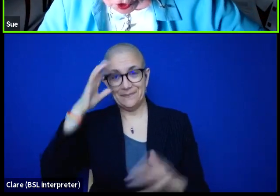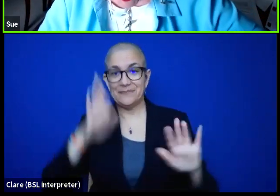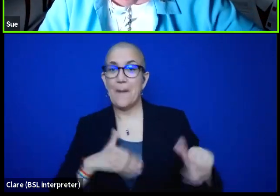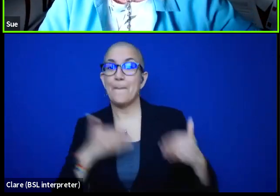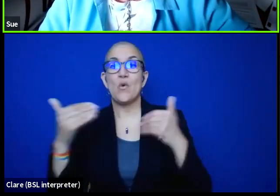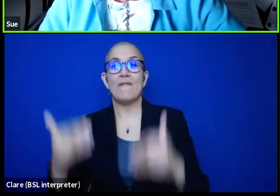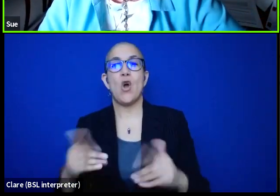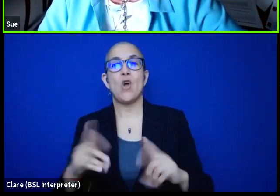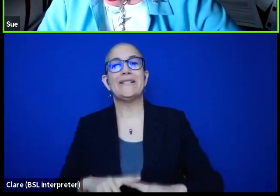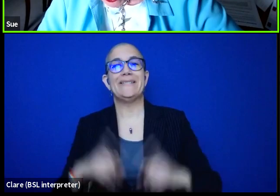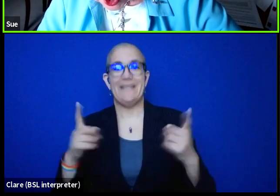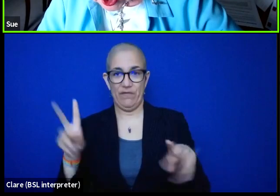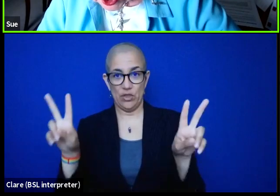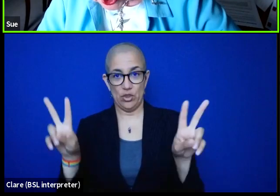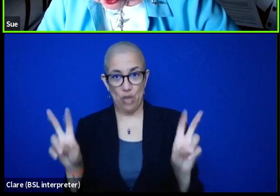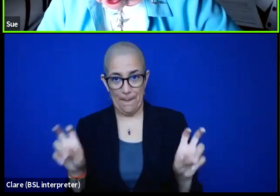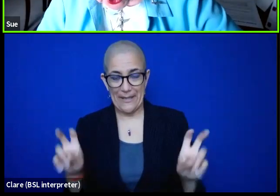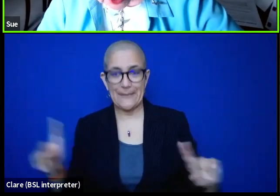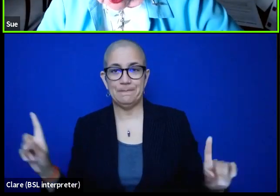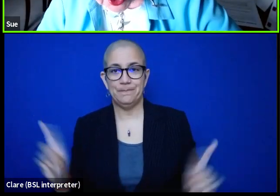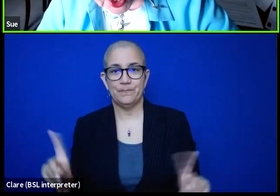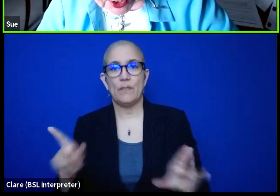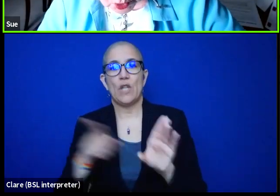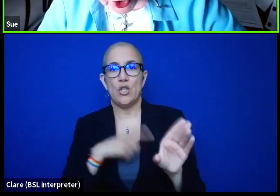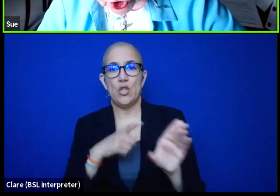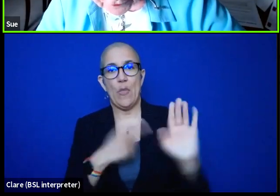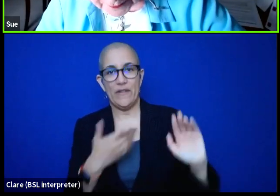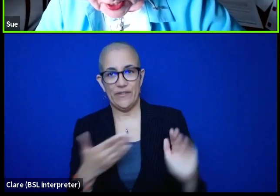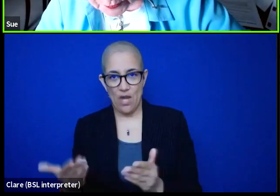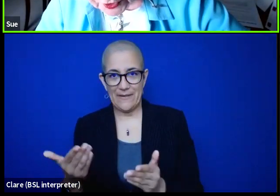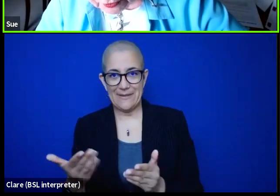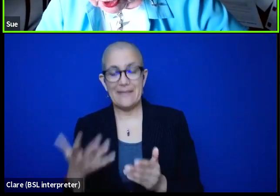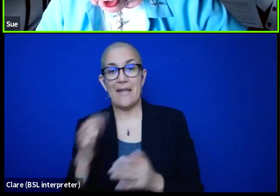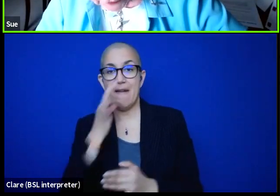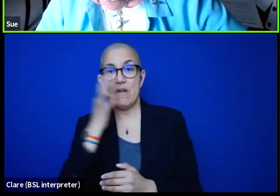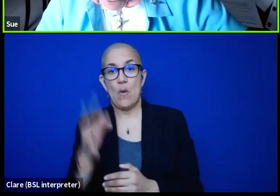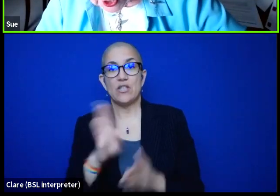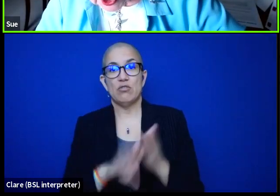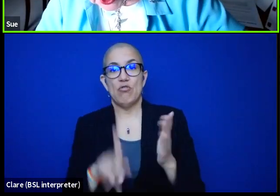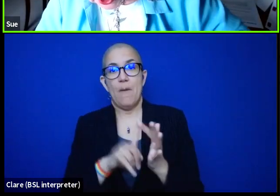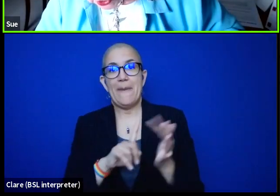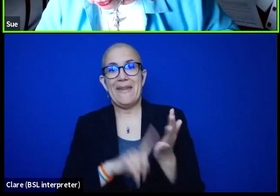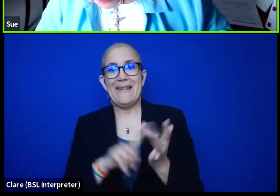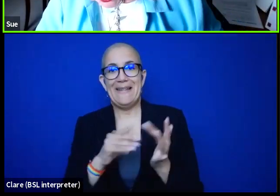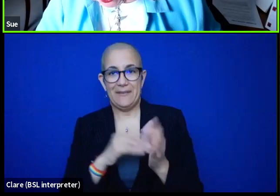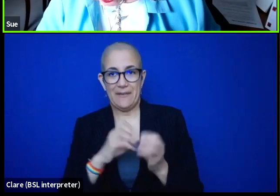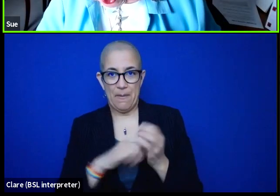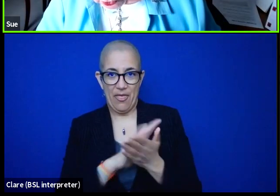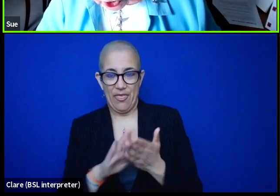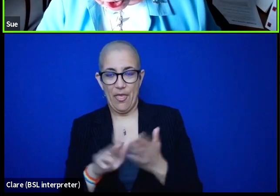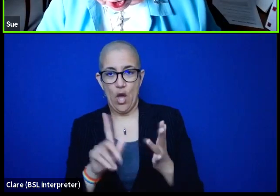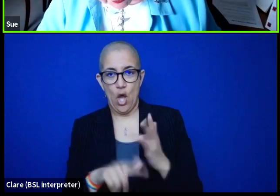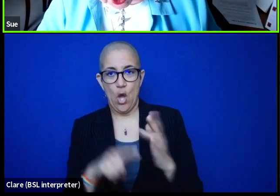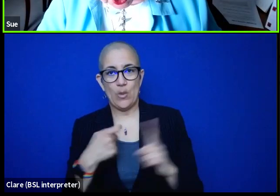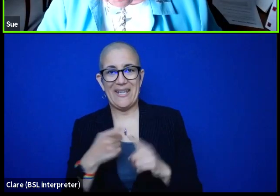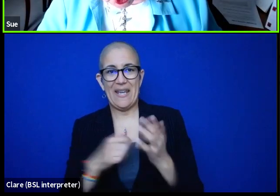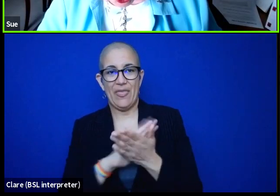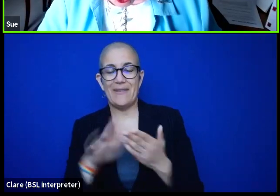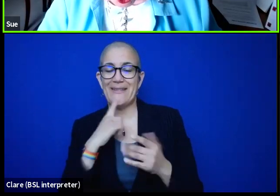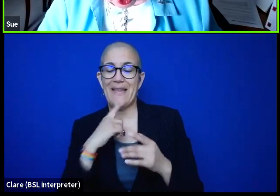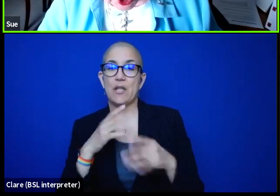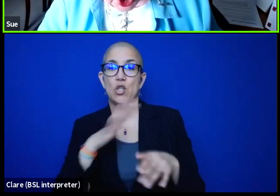different topic, which is youth services? And there's a question from Elizabeth O'Keefe saying universal youth services